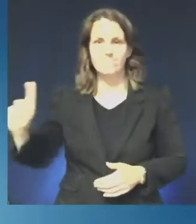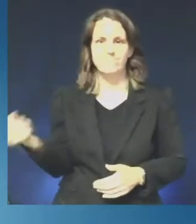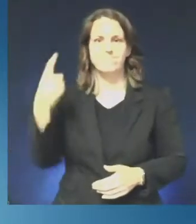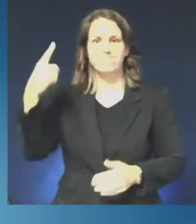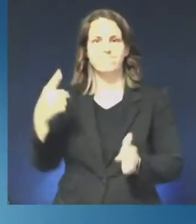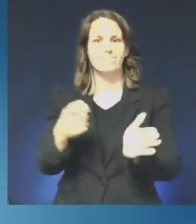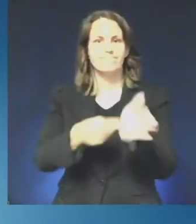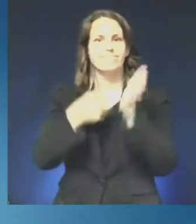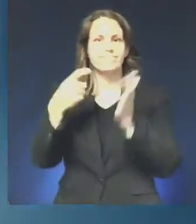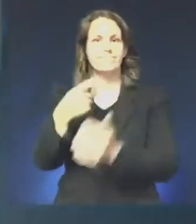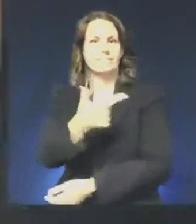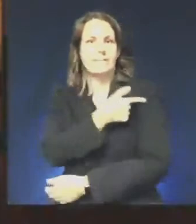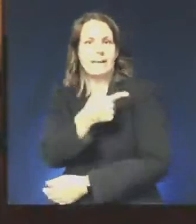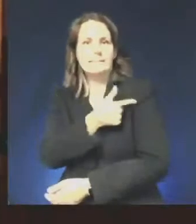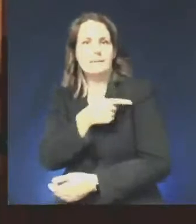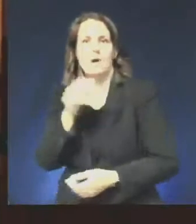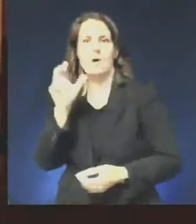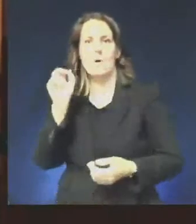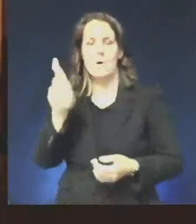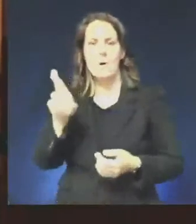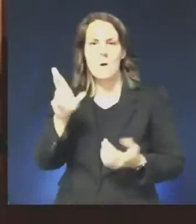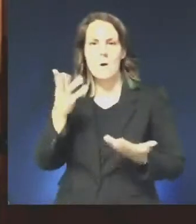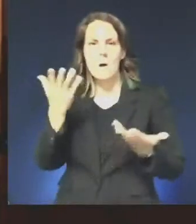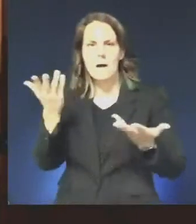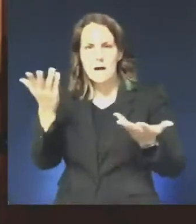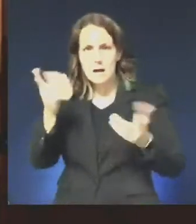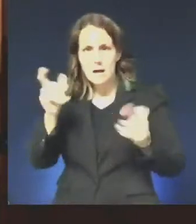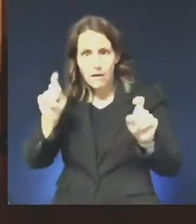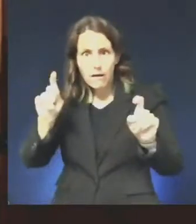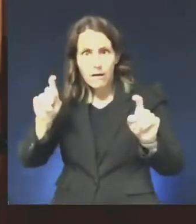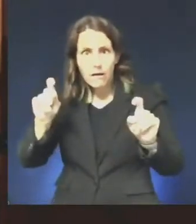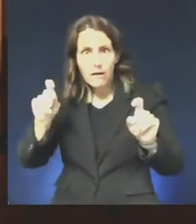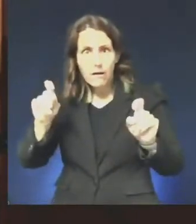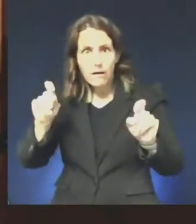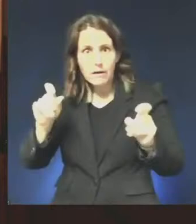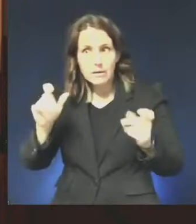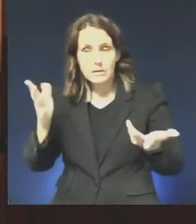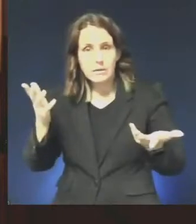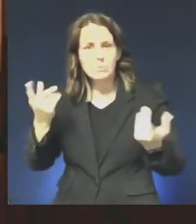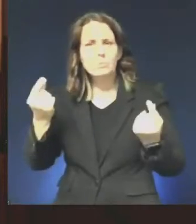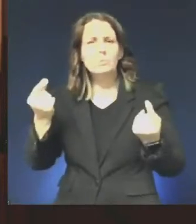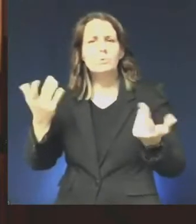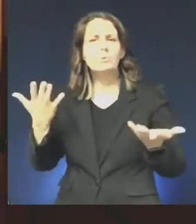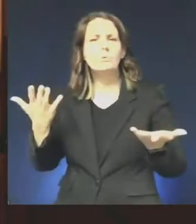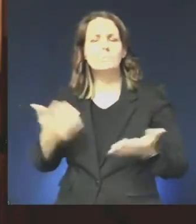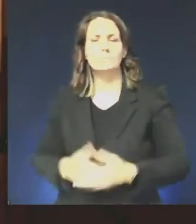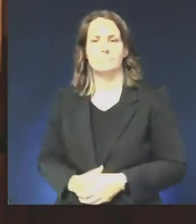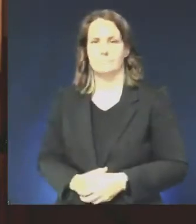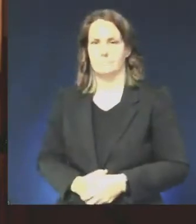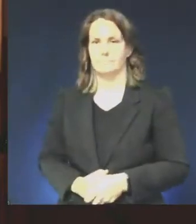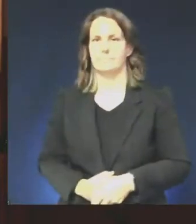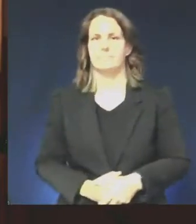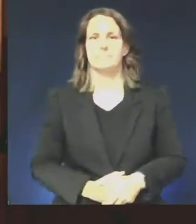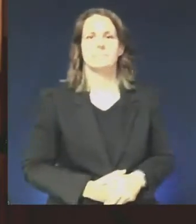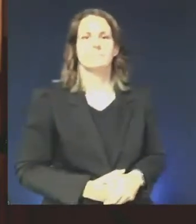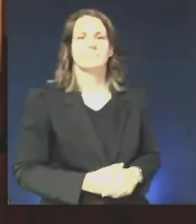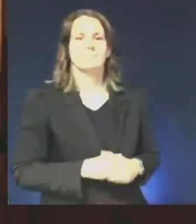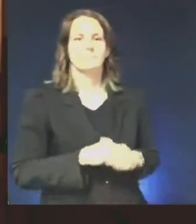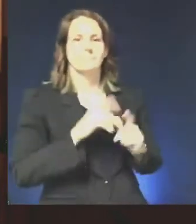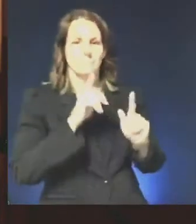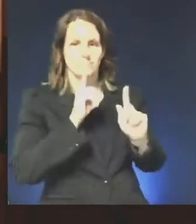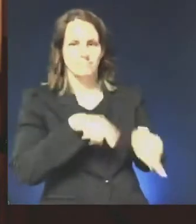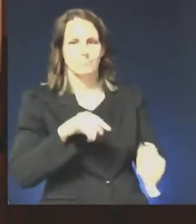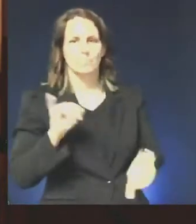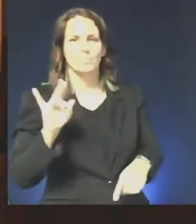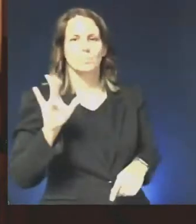Well, the vaccines that you have mentioned that are required for school entrance are a state administrative rule,